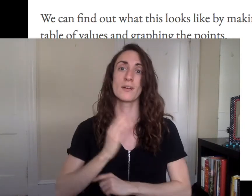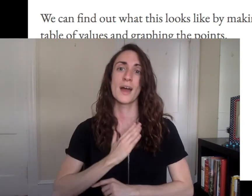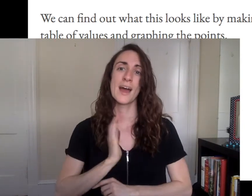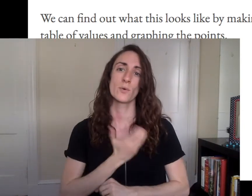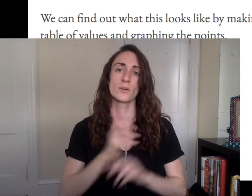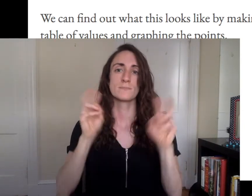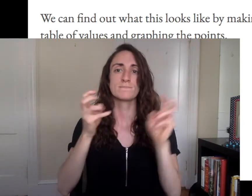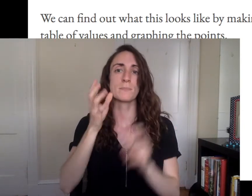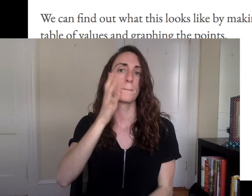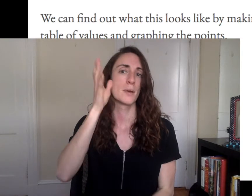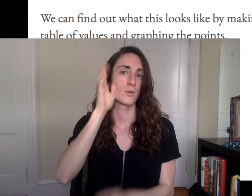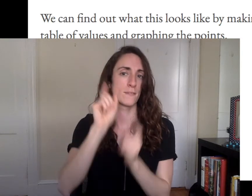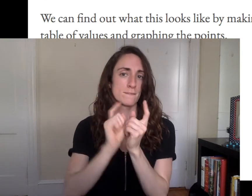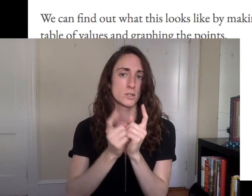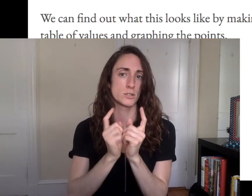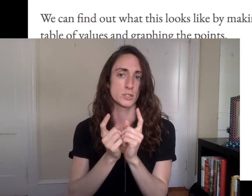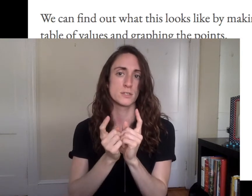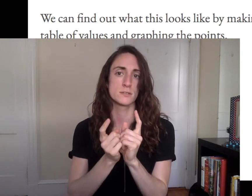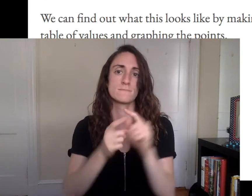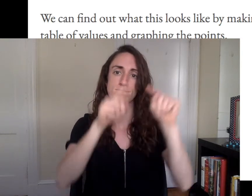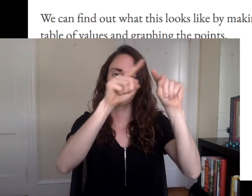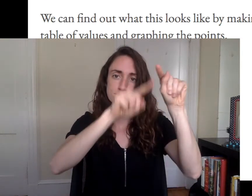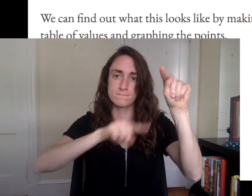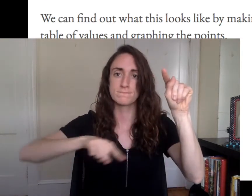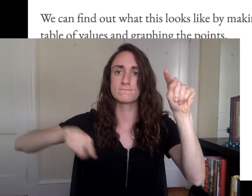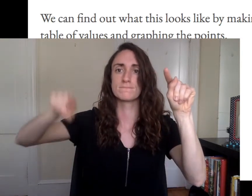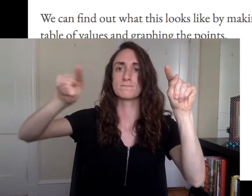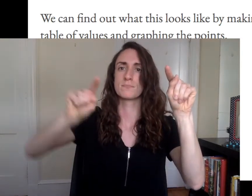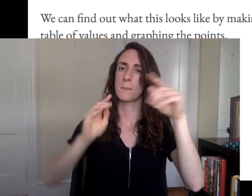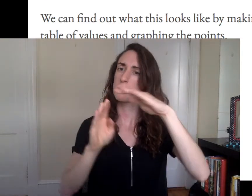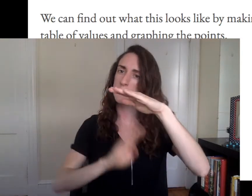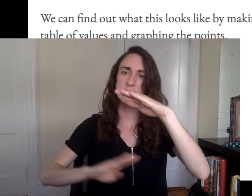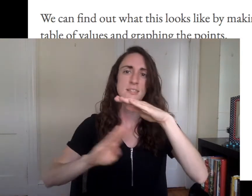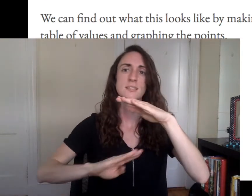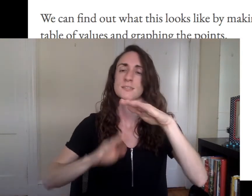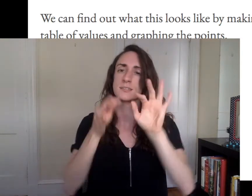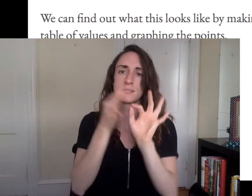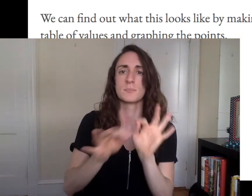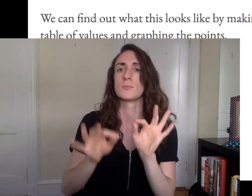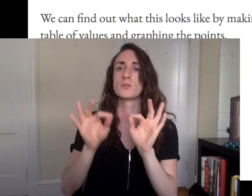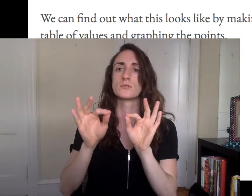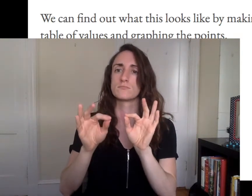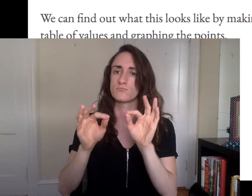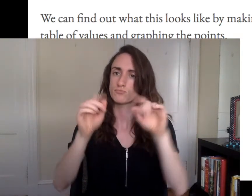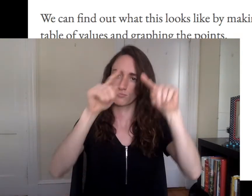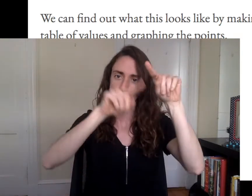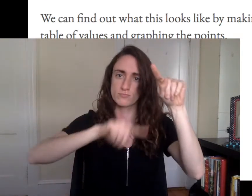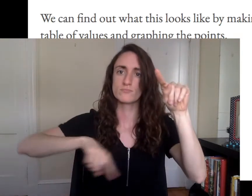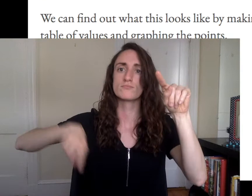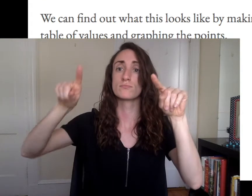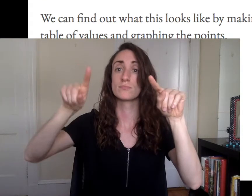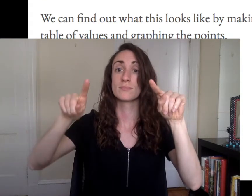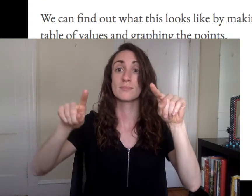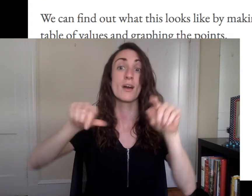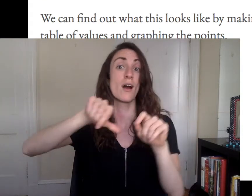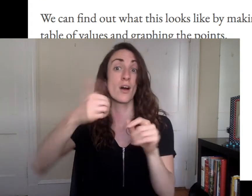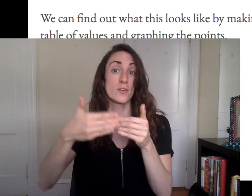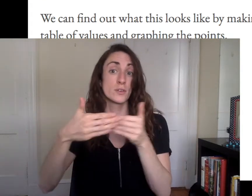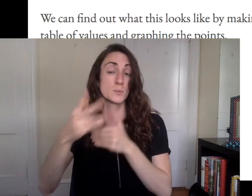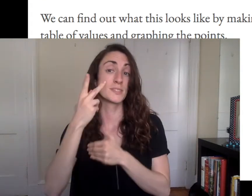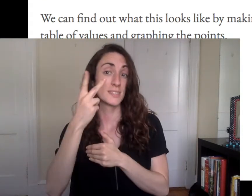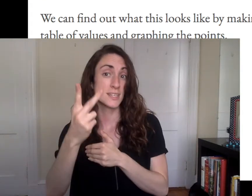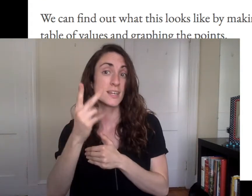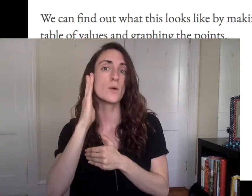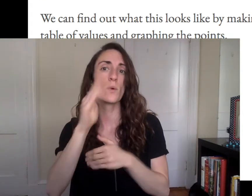So y equals x squared is called our parent function. It has this shape, and this is the basic foundational shape of all